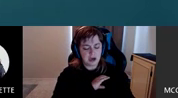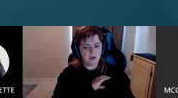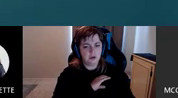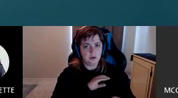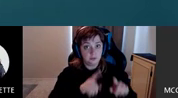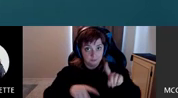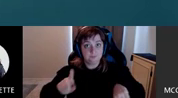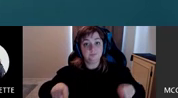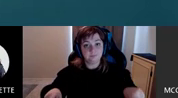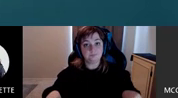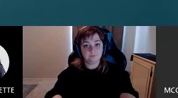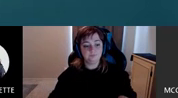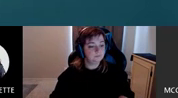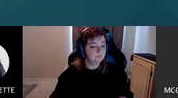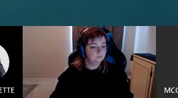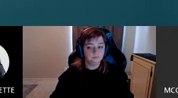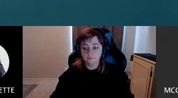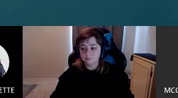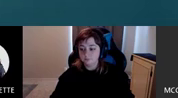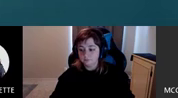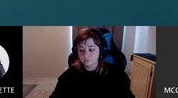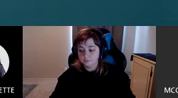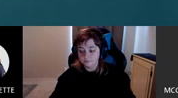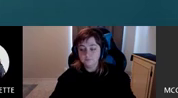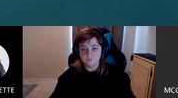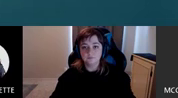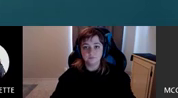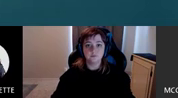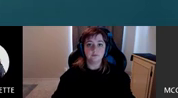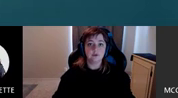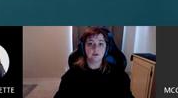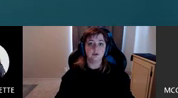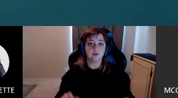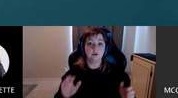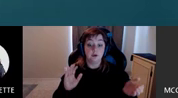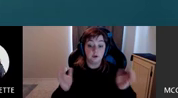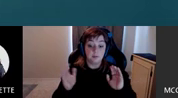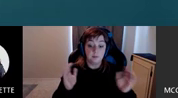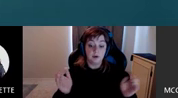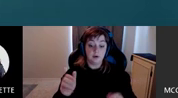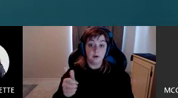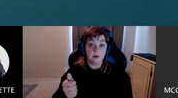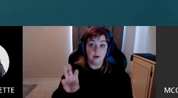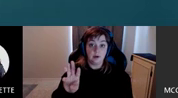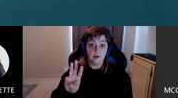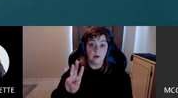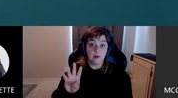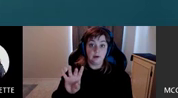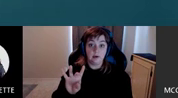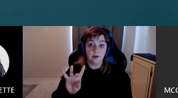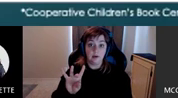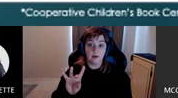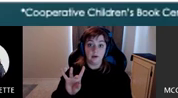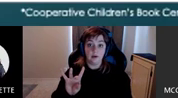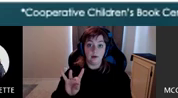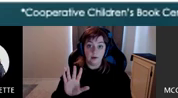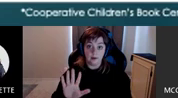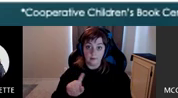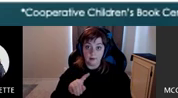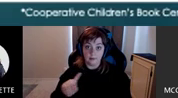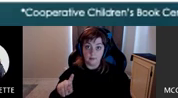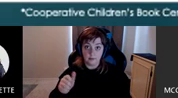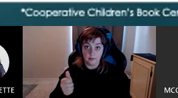say this, and now we're going to compare it to the 1985 through 1993 statistics, which were so bad